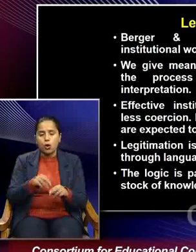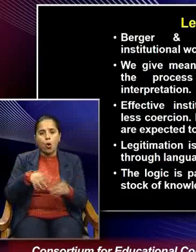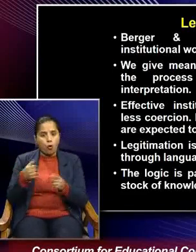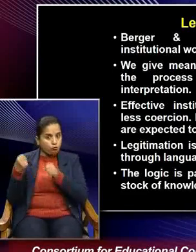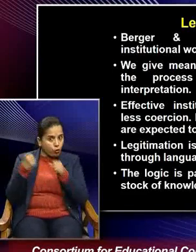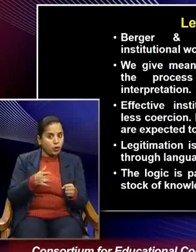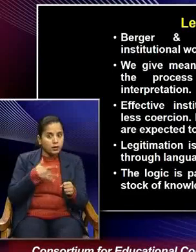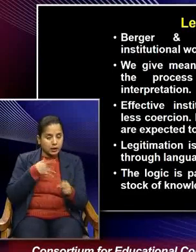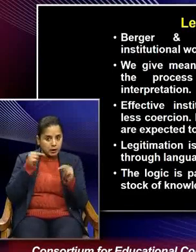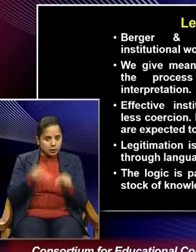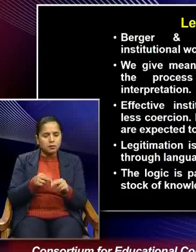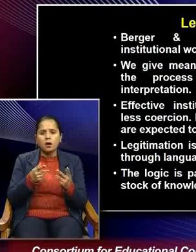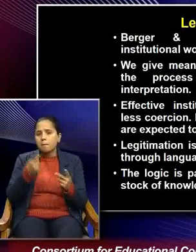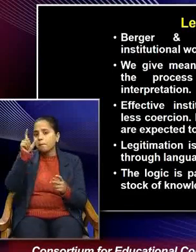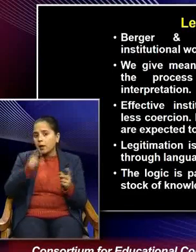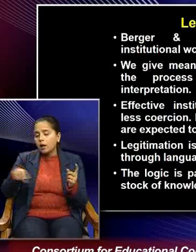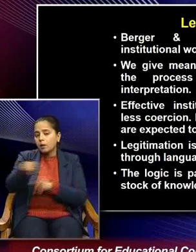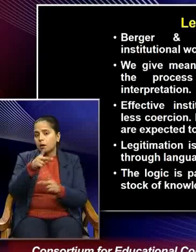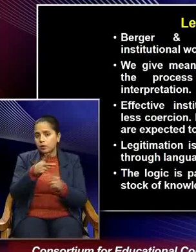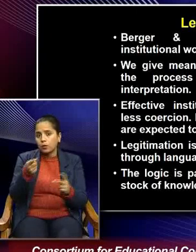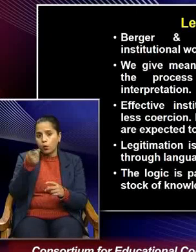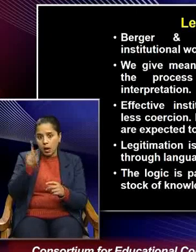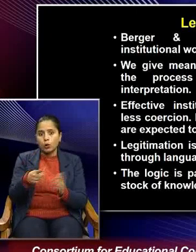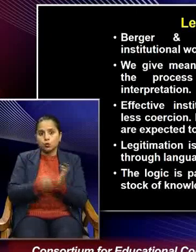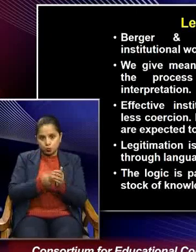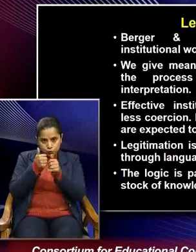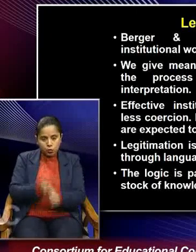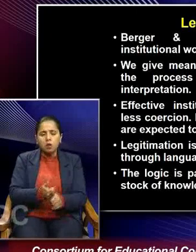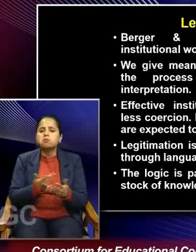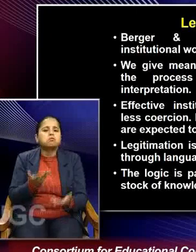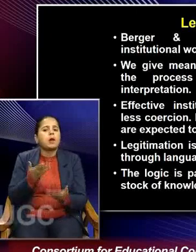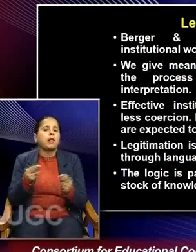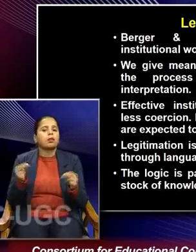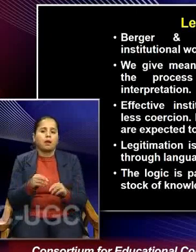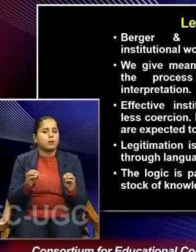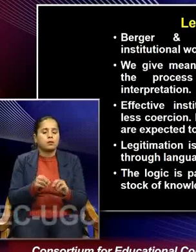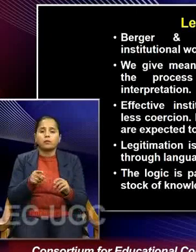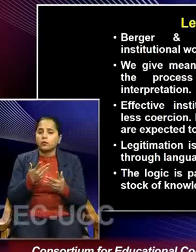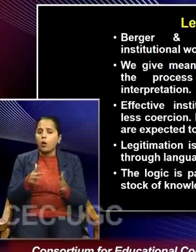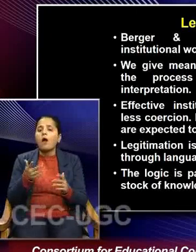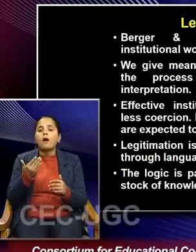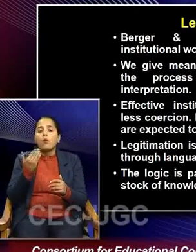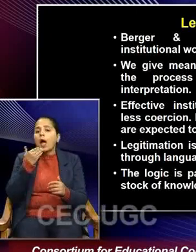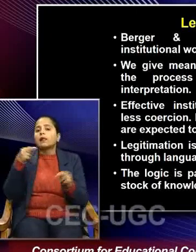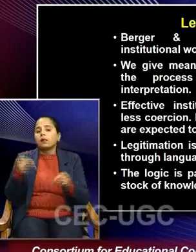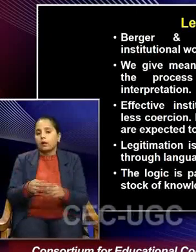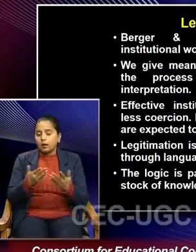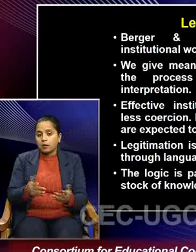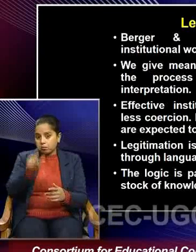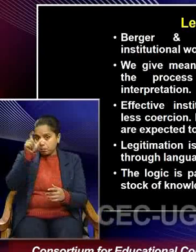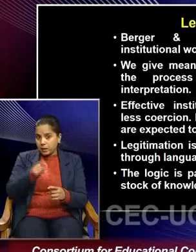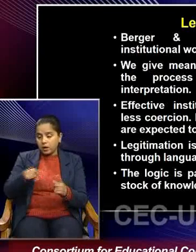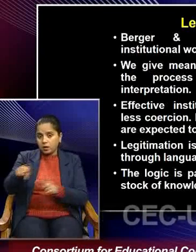force to make people go by the rule. It is only in situation where